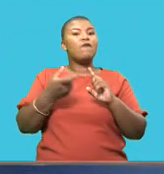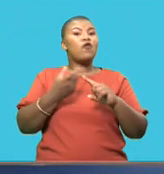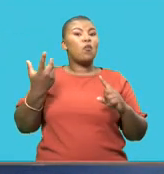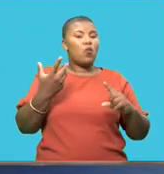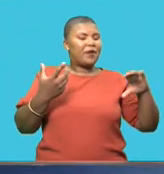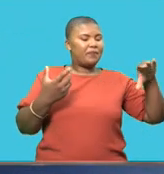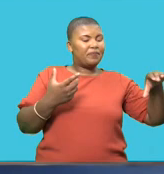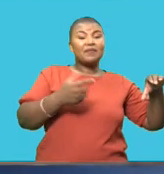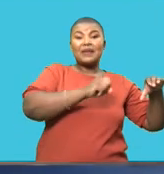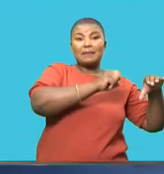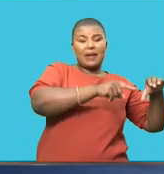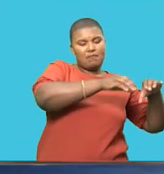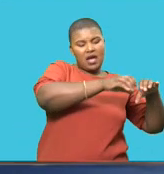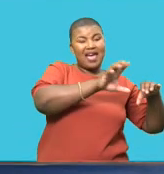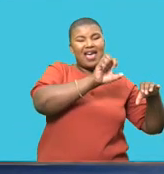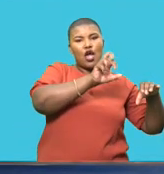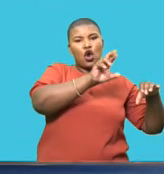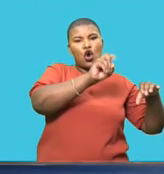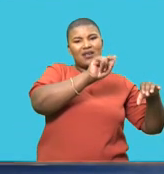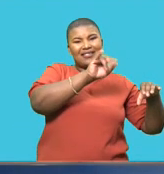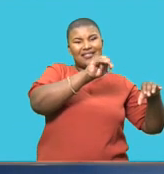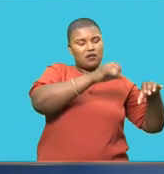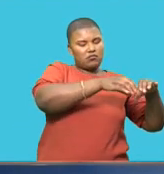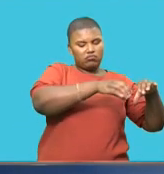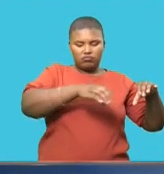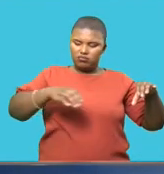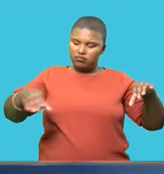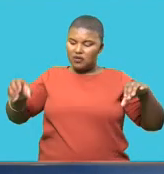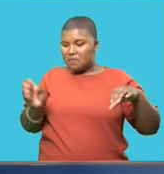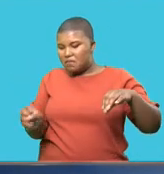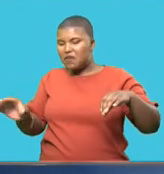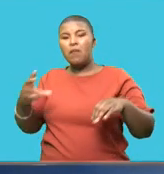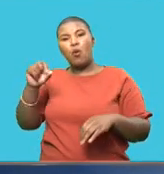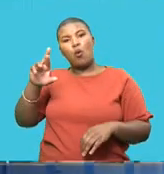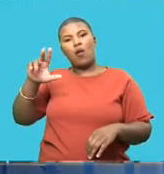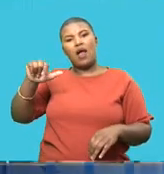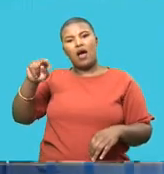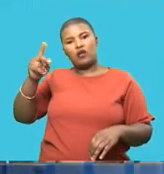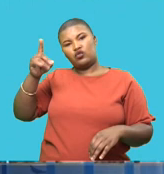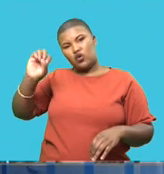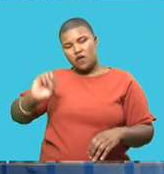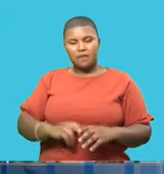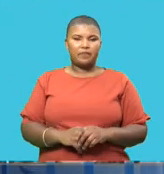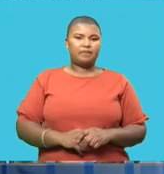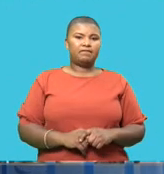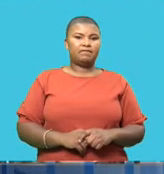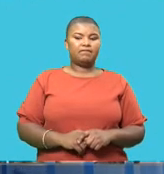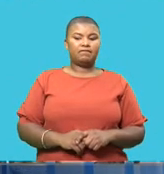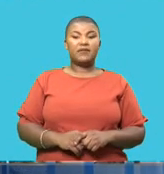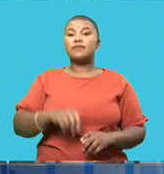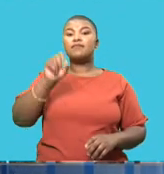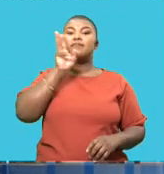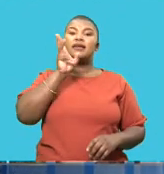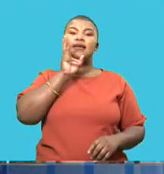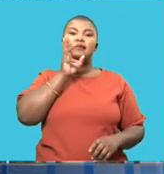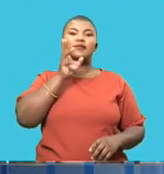tloa letamong le fepelang Ayrton go ya fitlhela go le fepelang motsana wa Orlando East. Metsana e tlilong ho